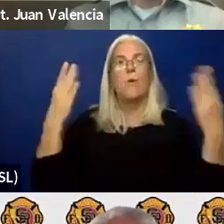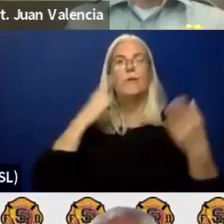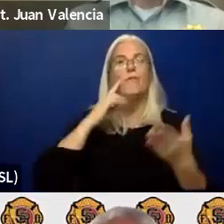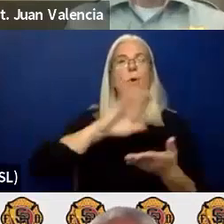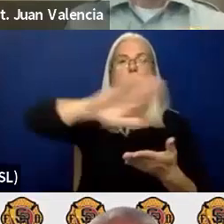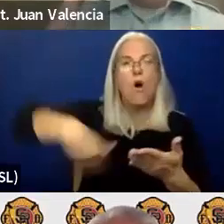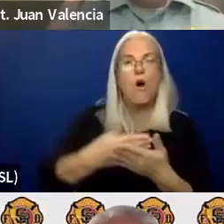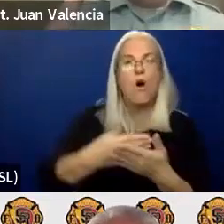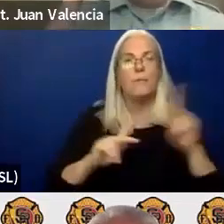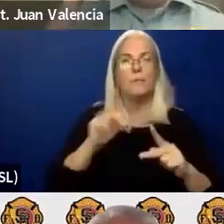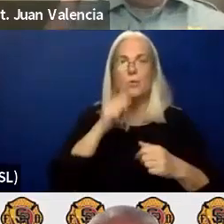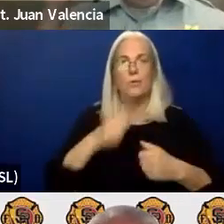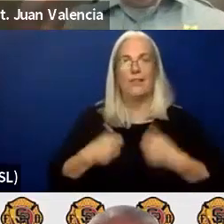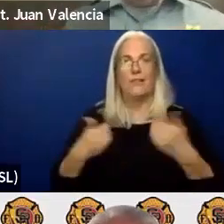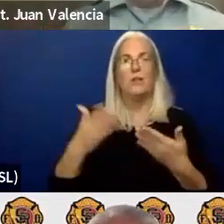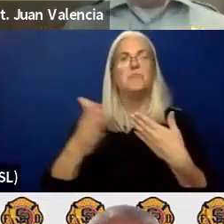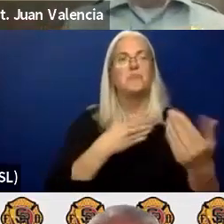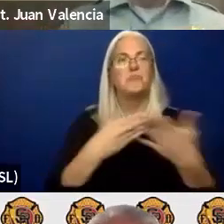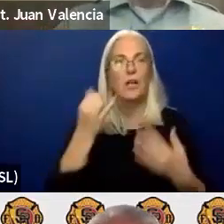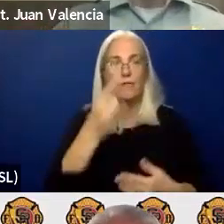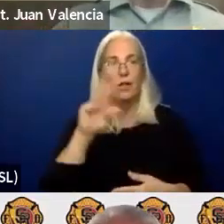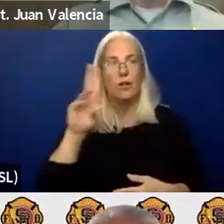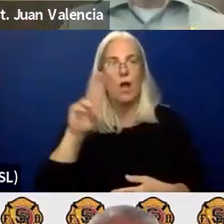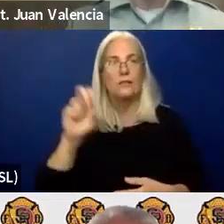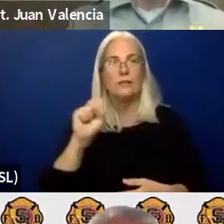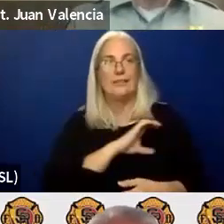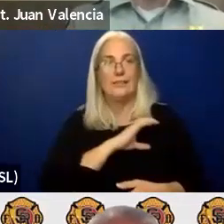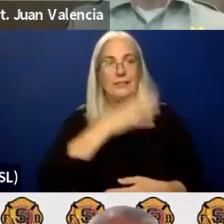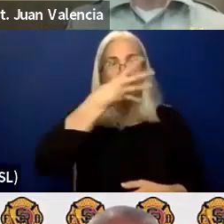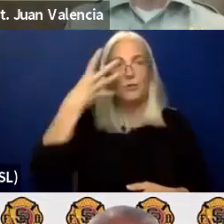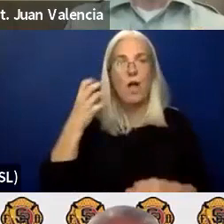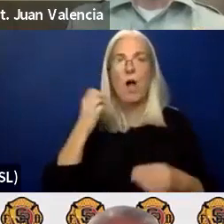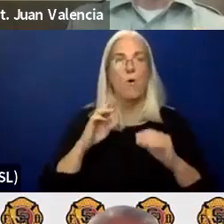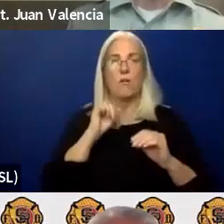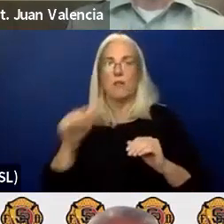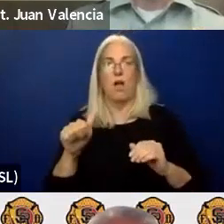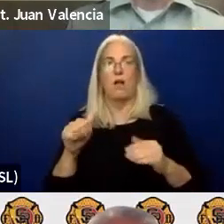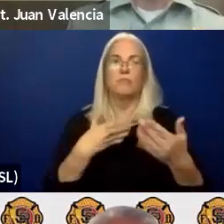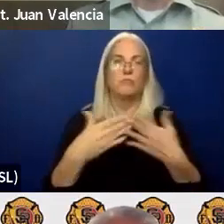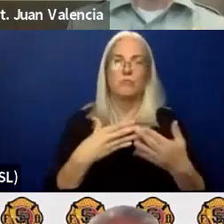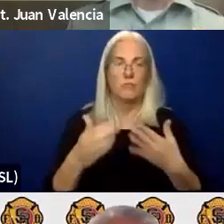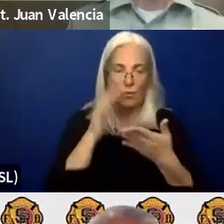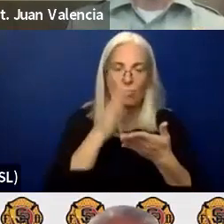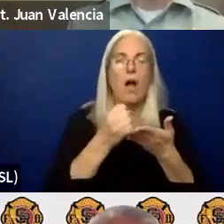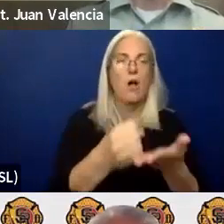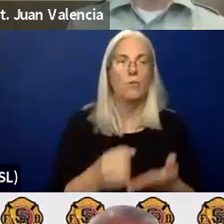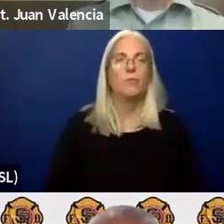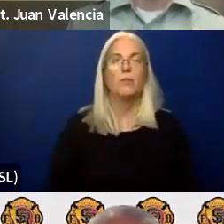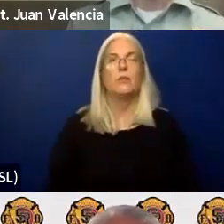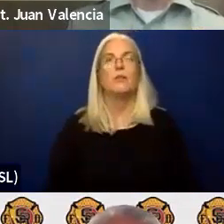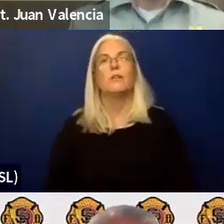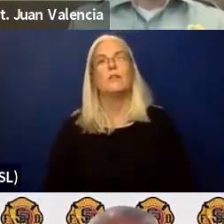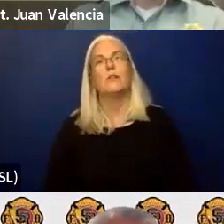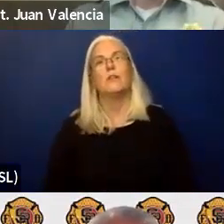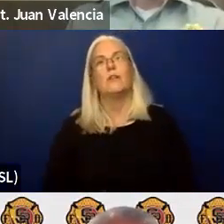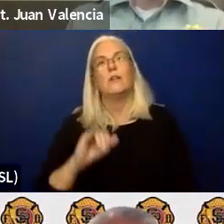Please don't hesitate to go to the local assistance center at Maria Carrillo High School when they do open on Monday. And